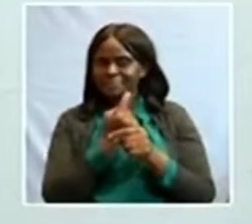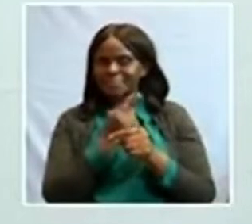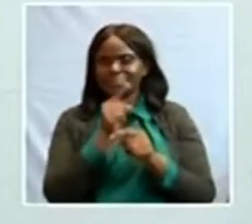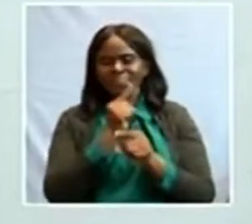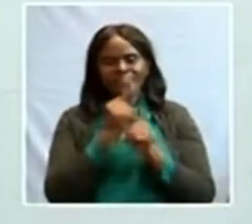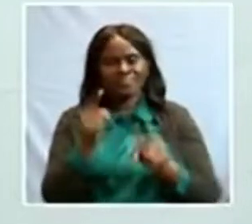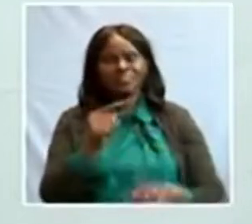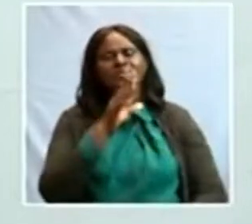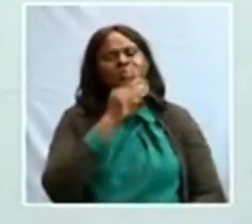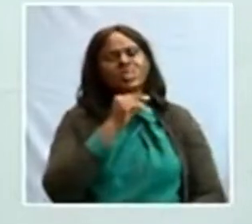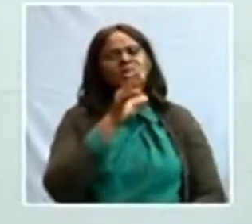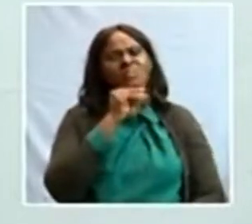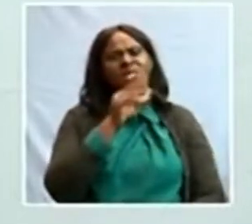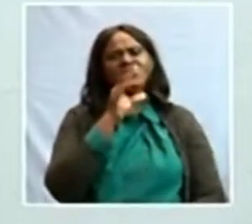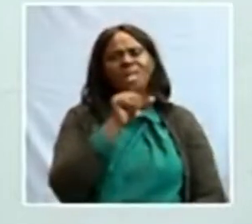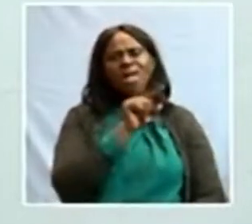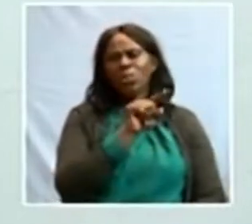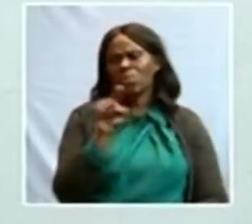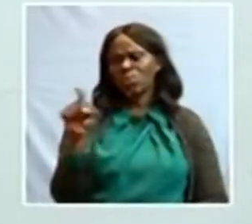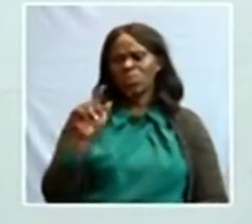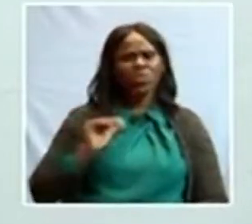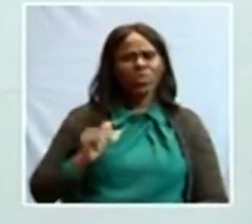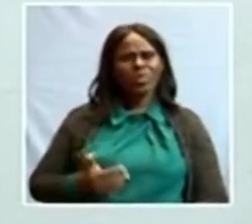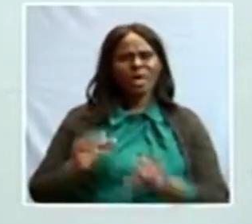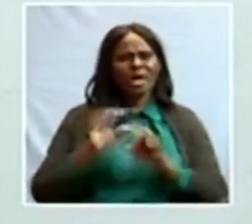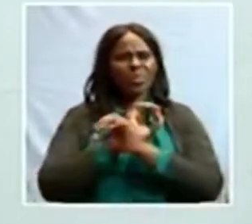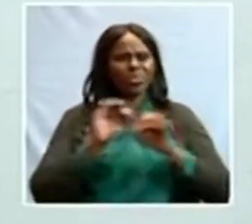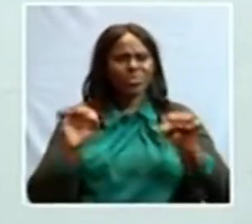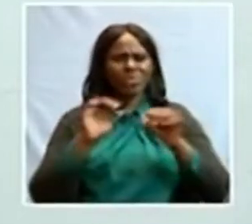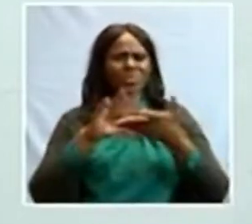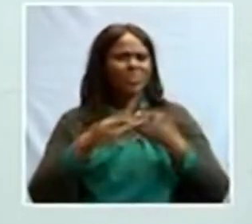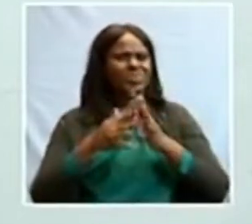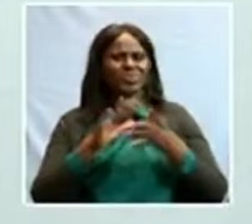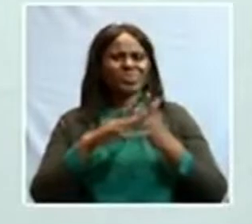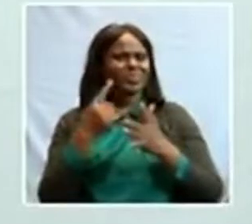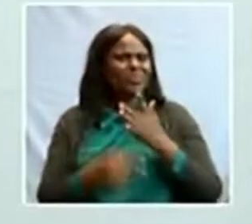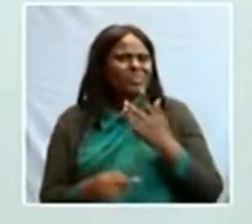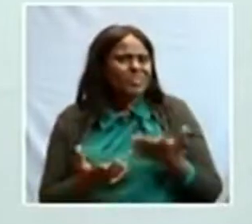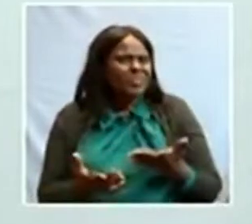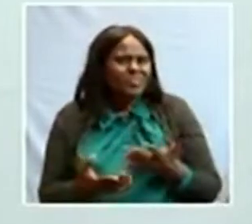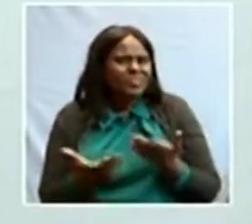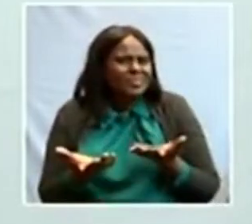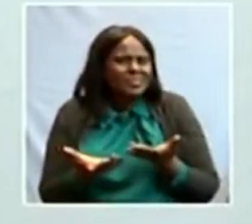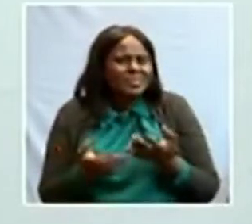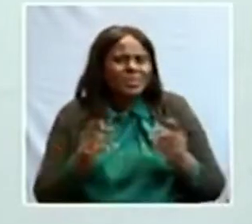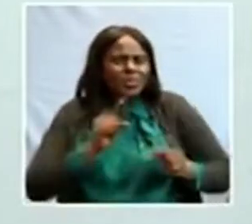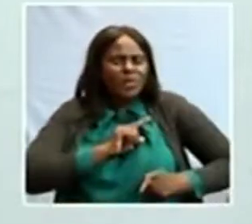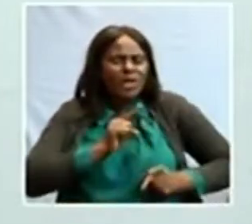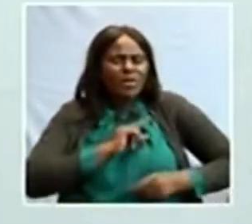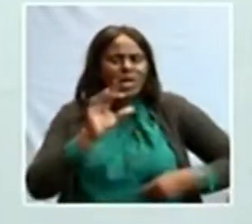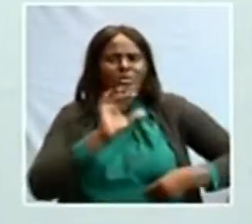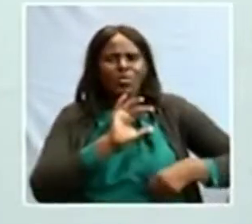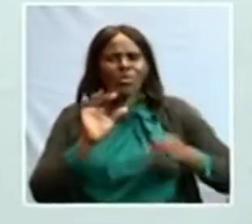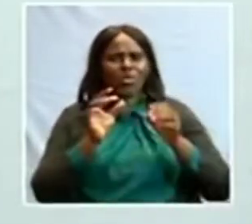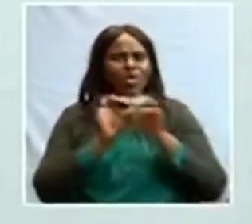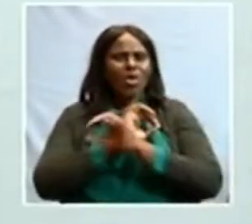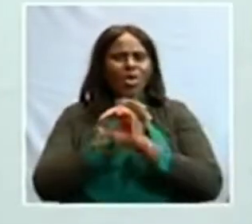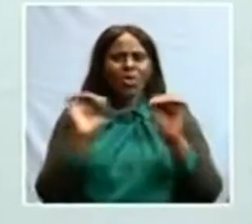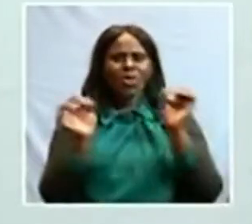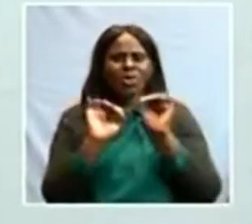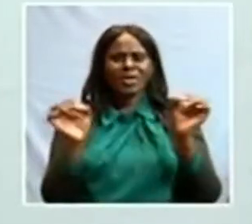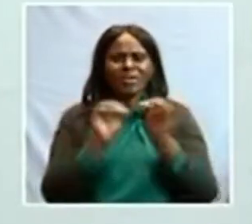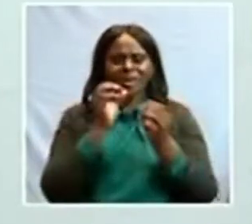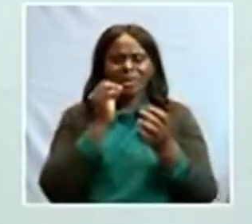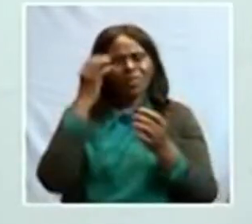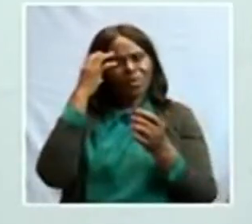just male, no female. What a combination. Kuliwango kulibio